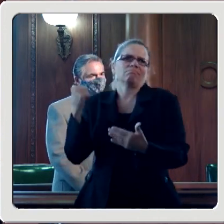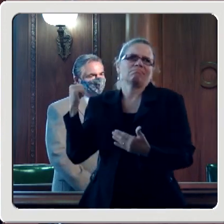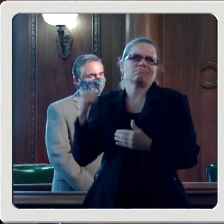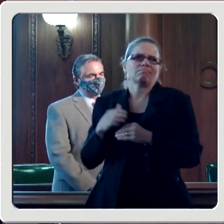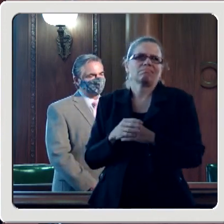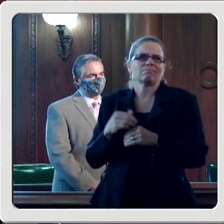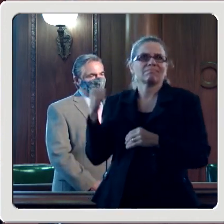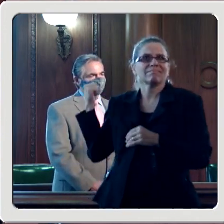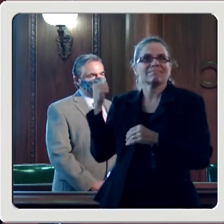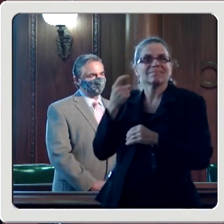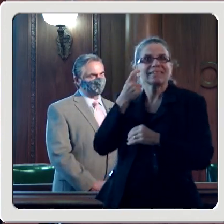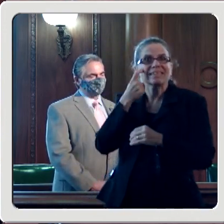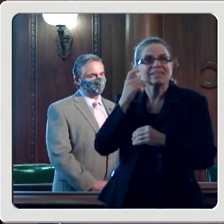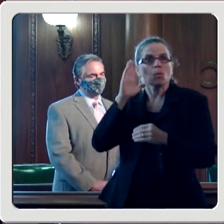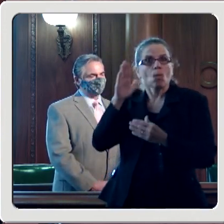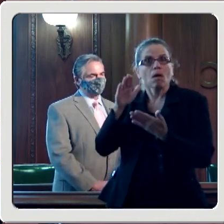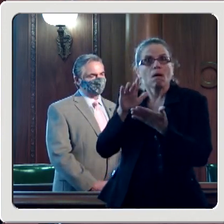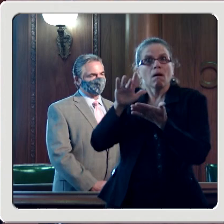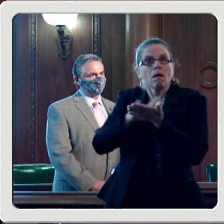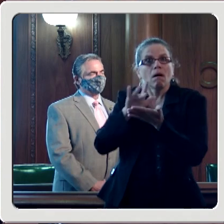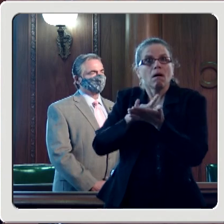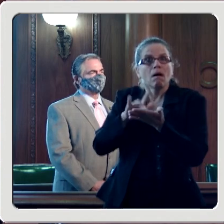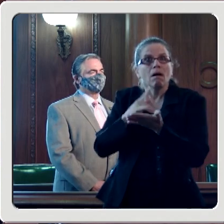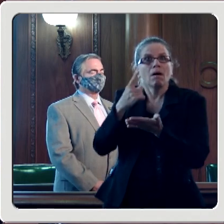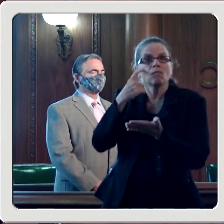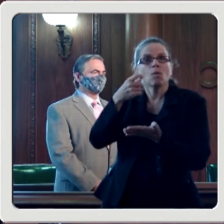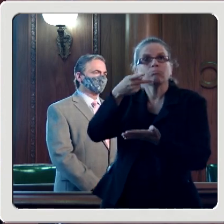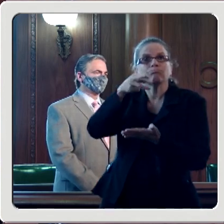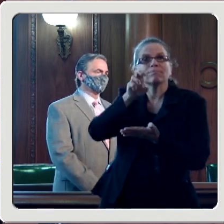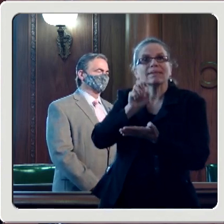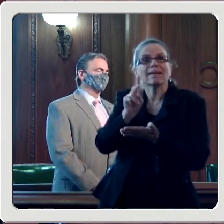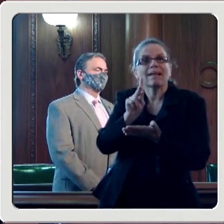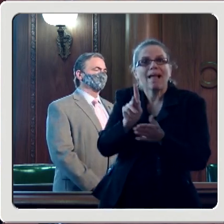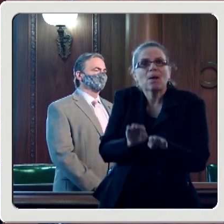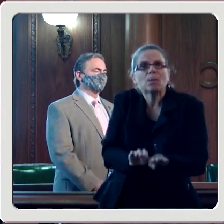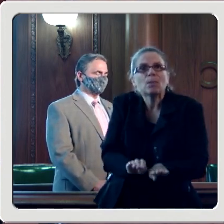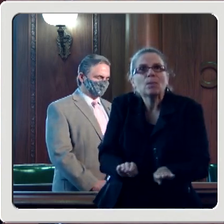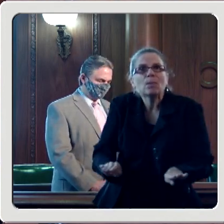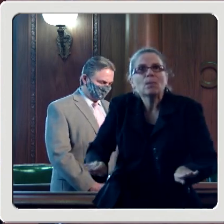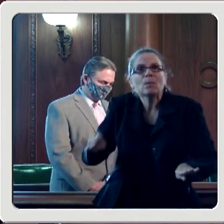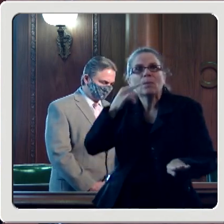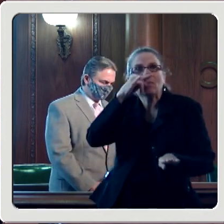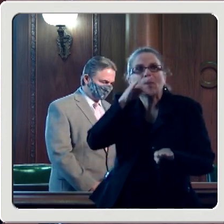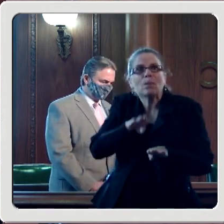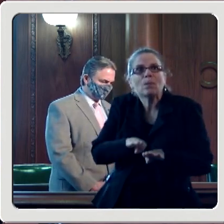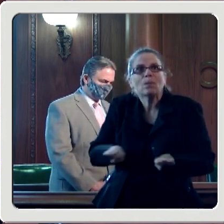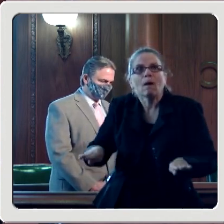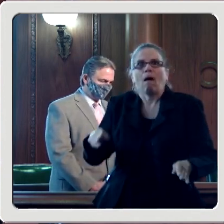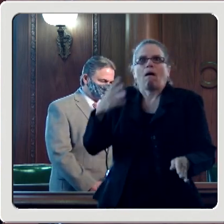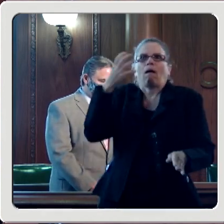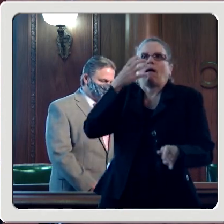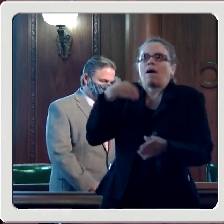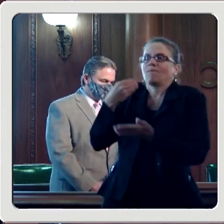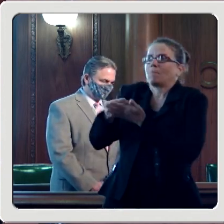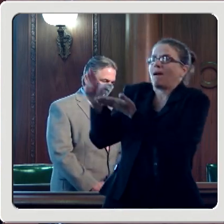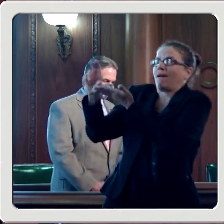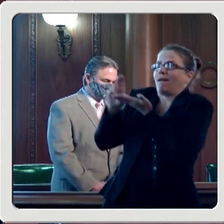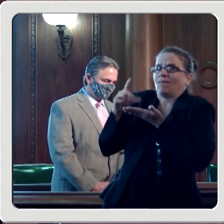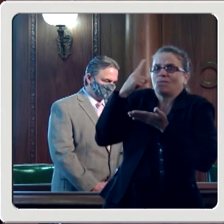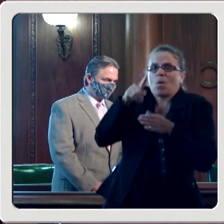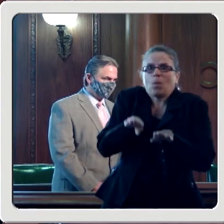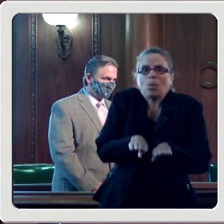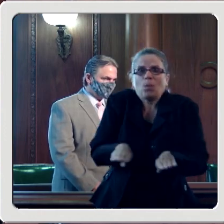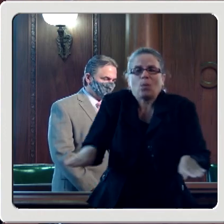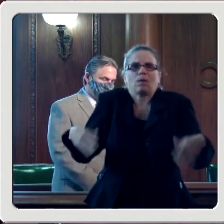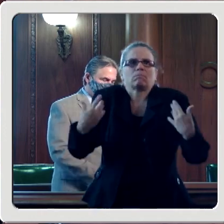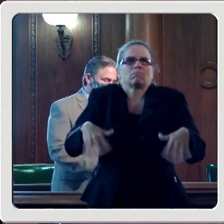for preschool. So offering iPads to our preschool program is going to be of great help as we start the year remotely. So